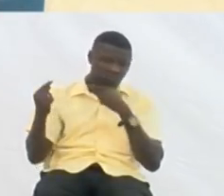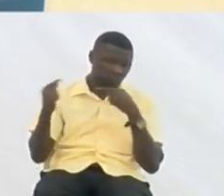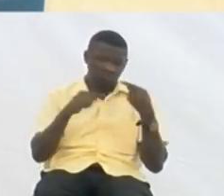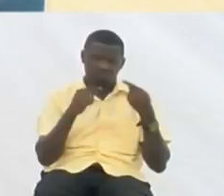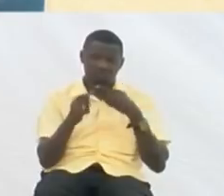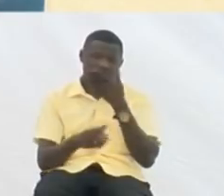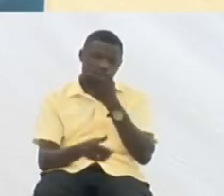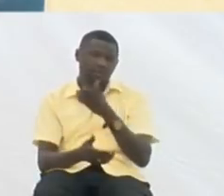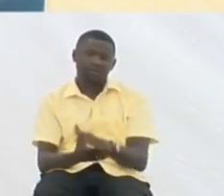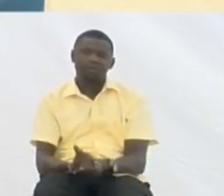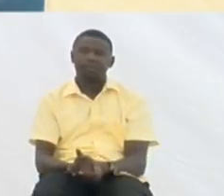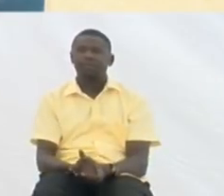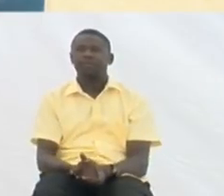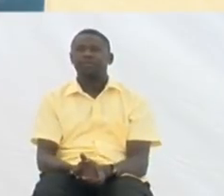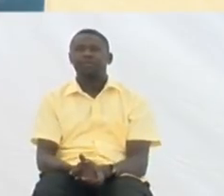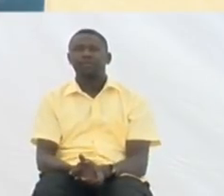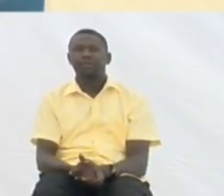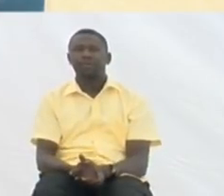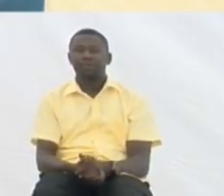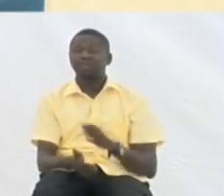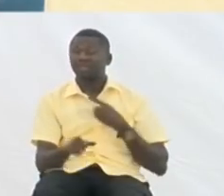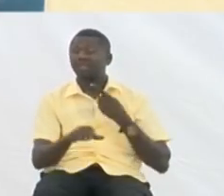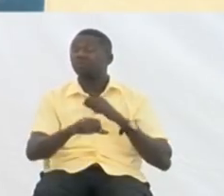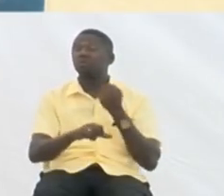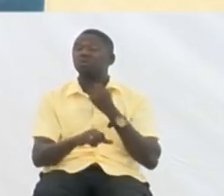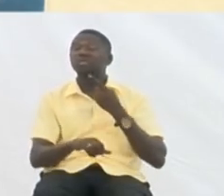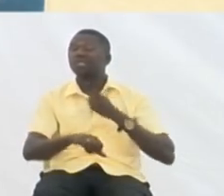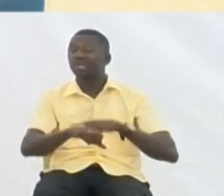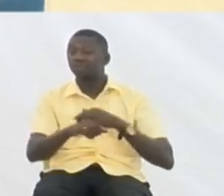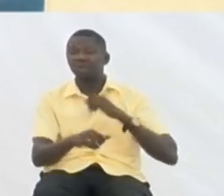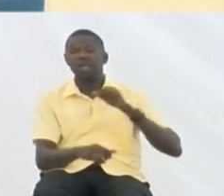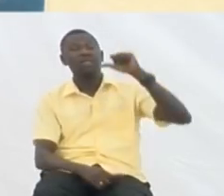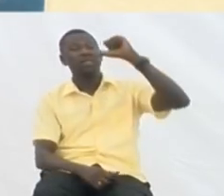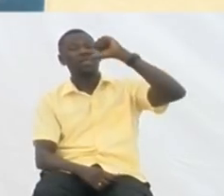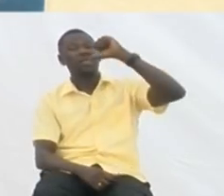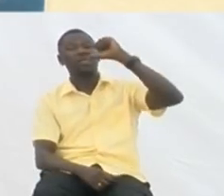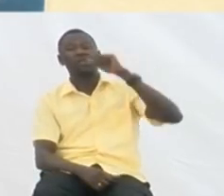a little disagreement with them there. Because when I drank it,